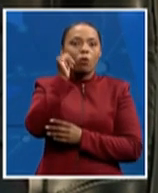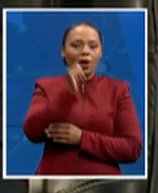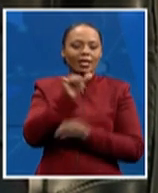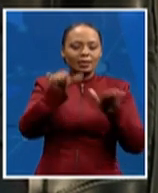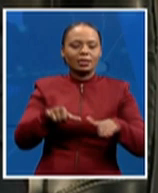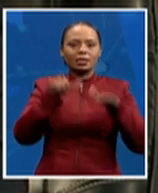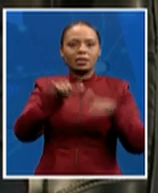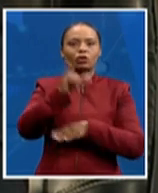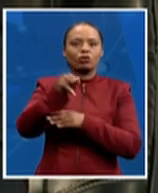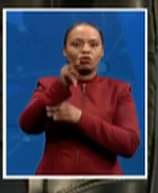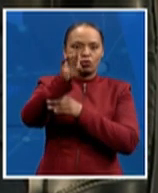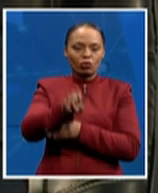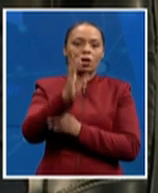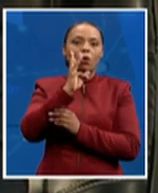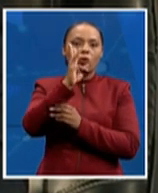of profound